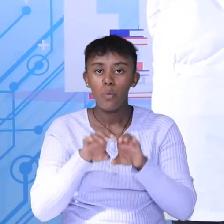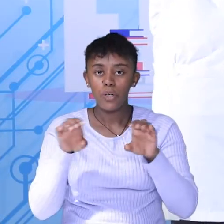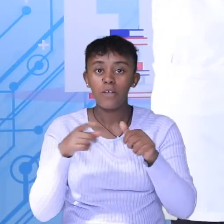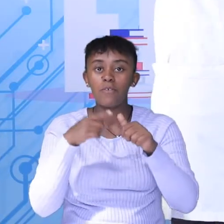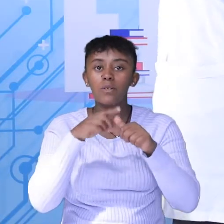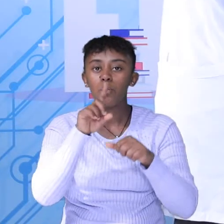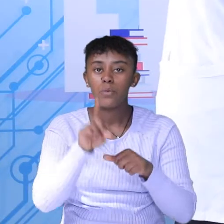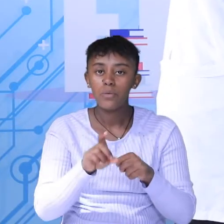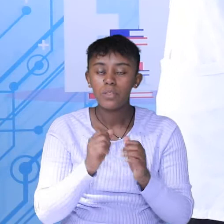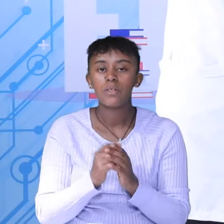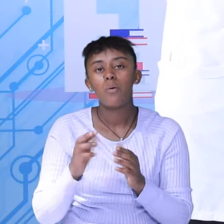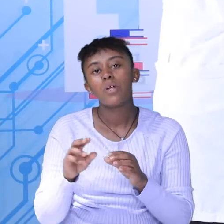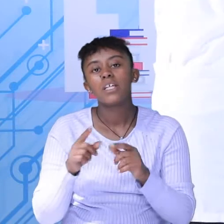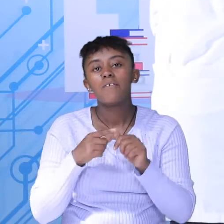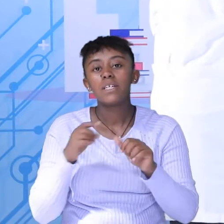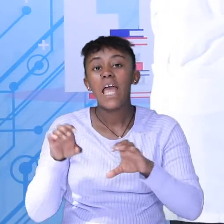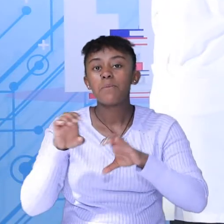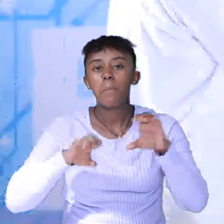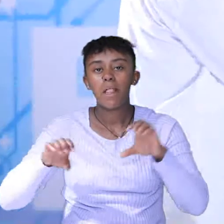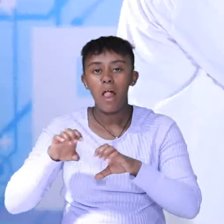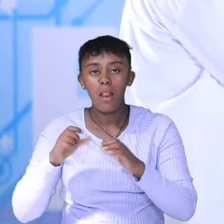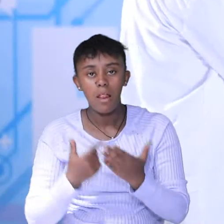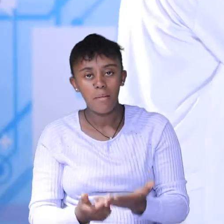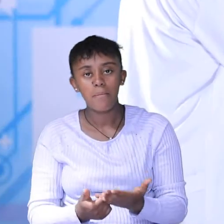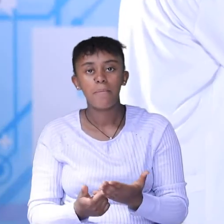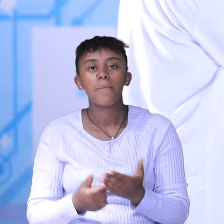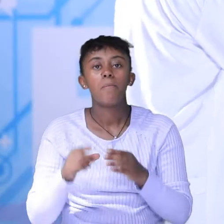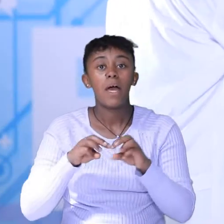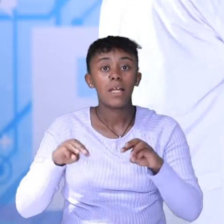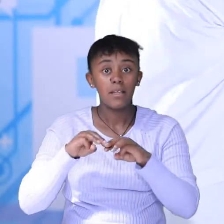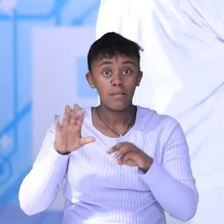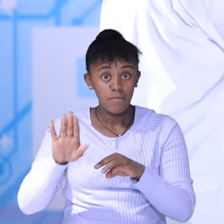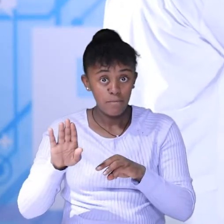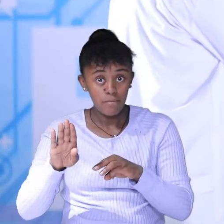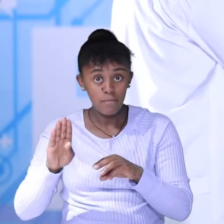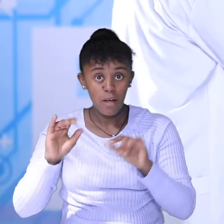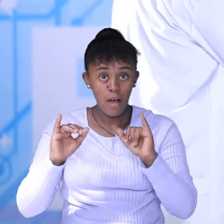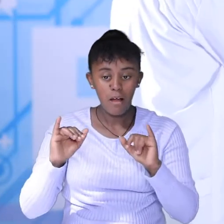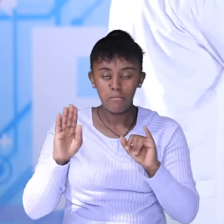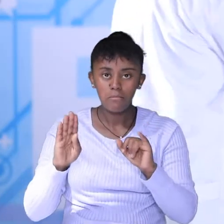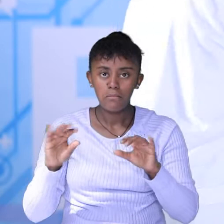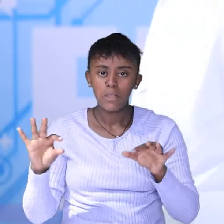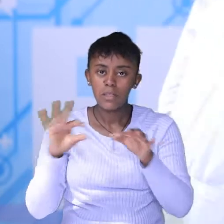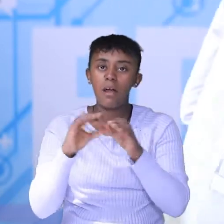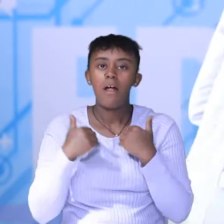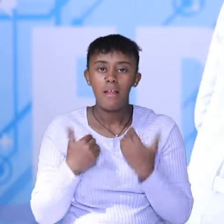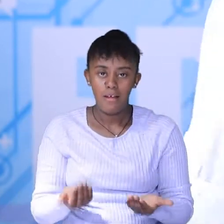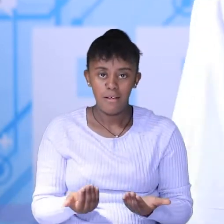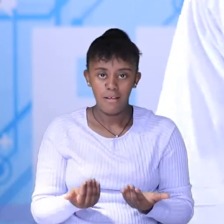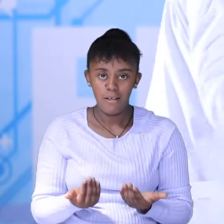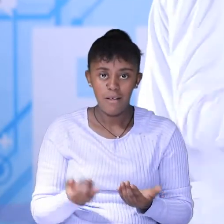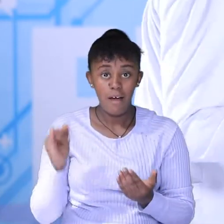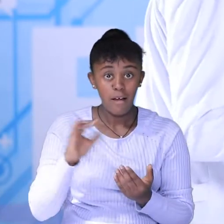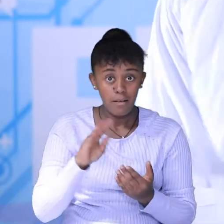first equation or the first experimental evidence shows that magnetic field has a direct correlation with current carrying I. And magnetic field